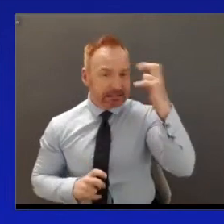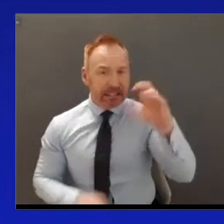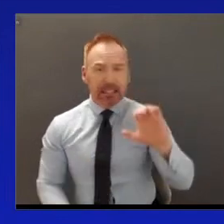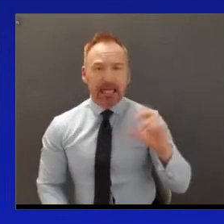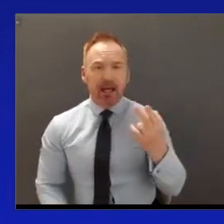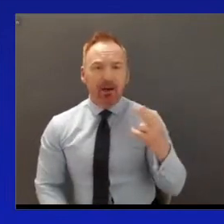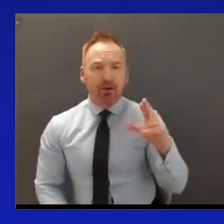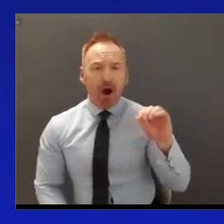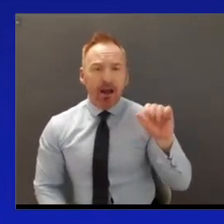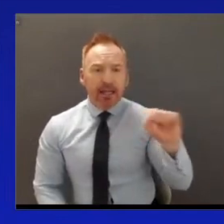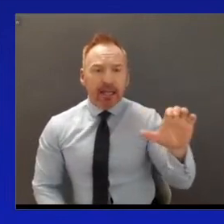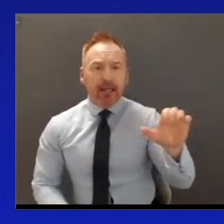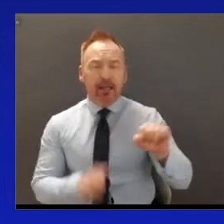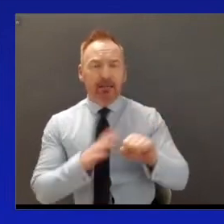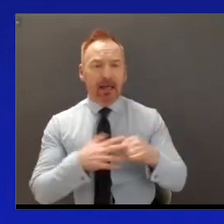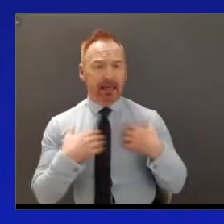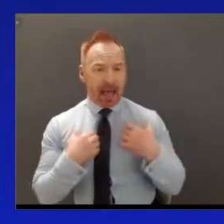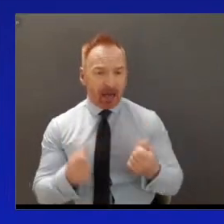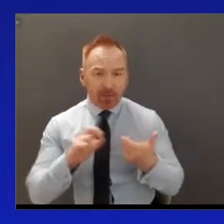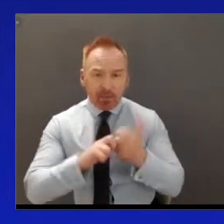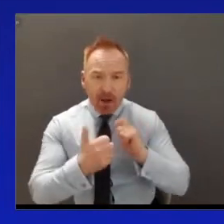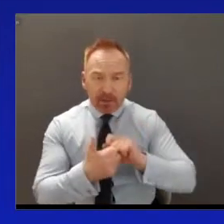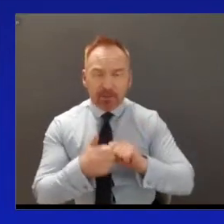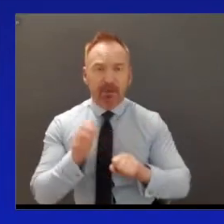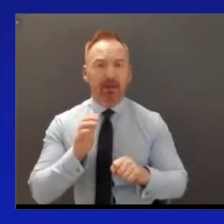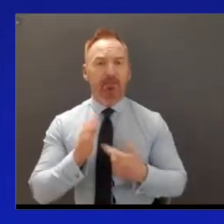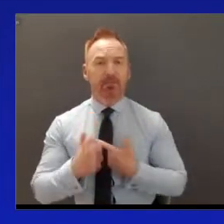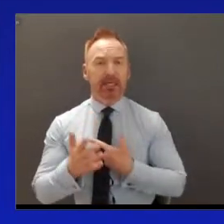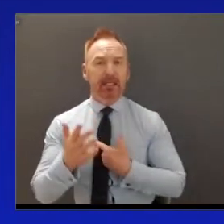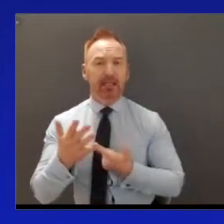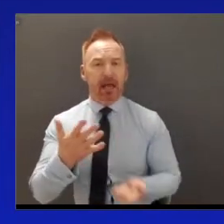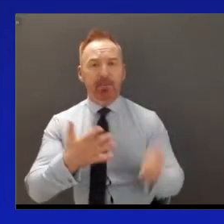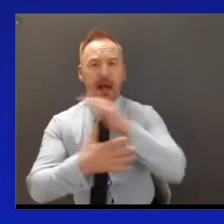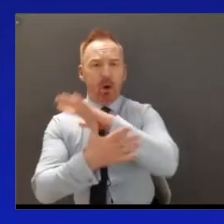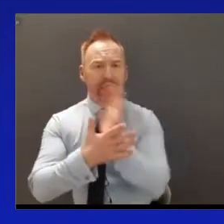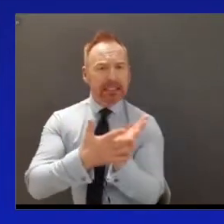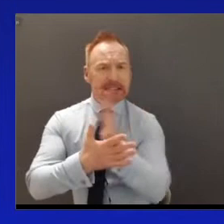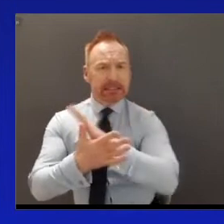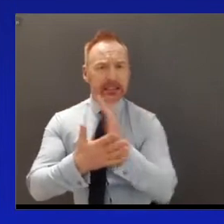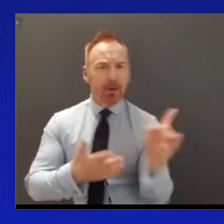on the list. And I think the more information about that, the better.